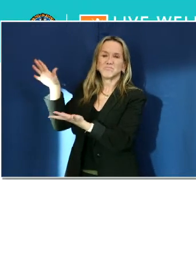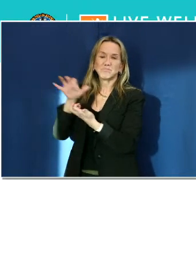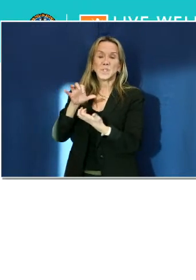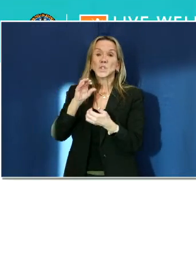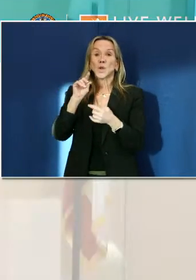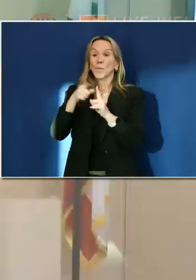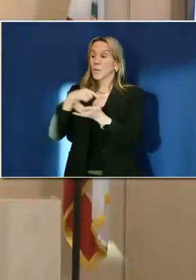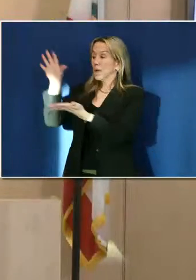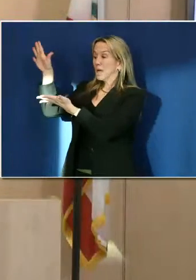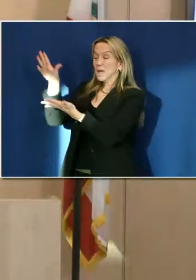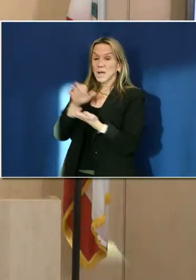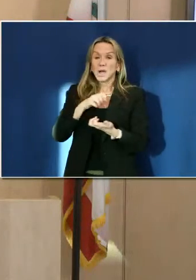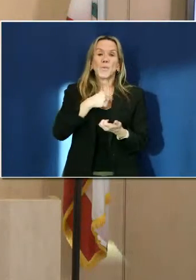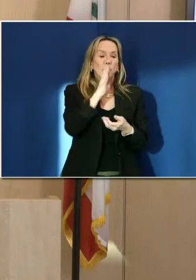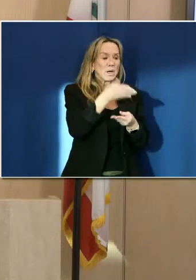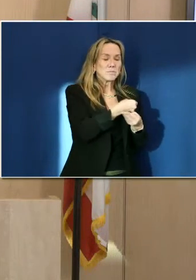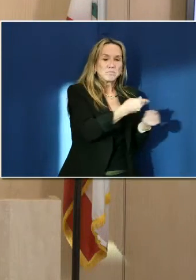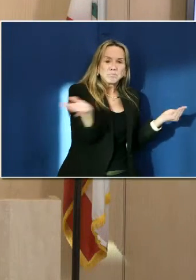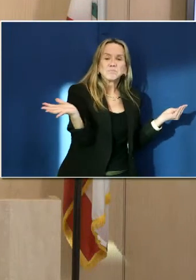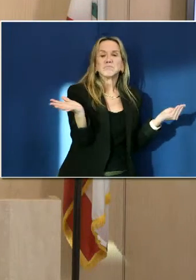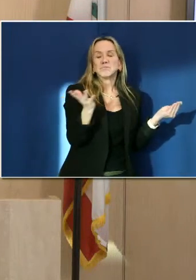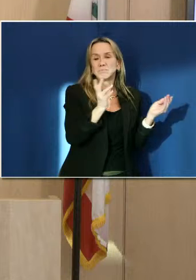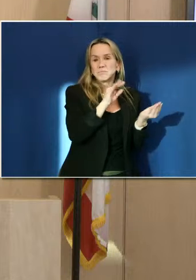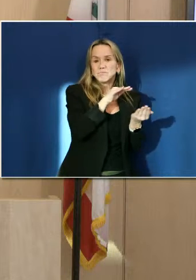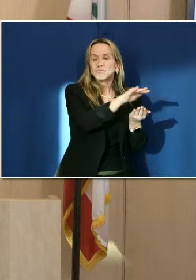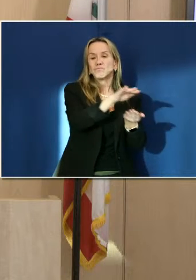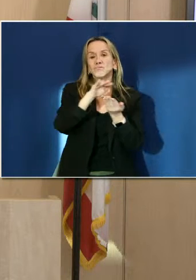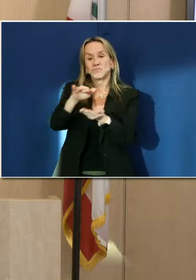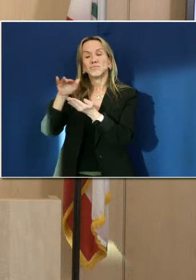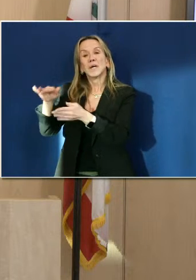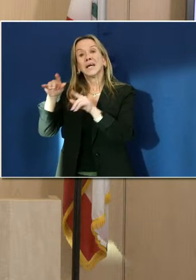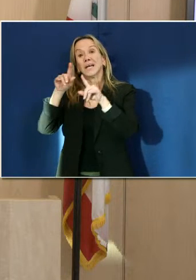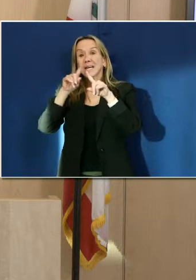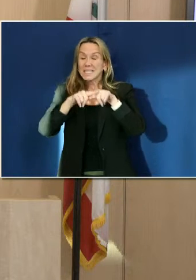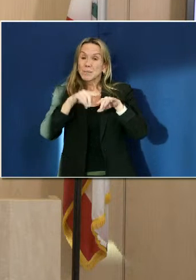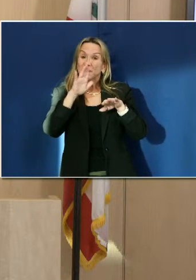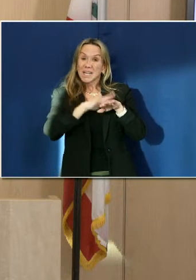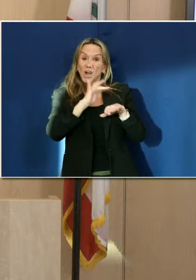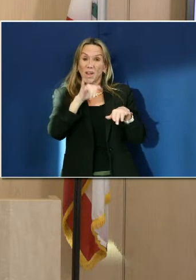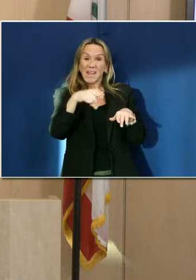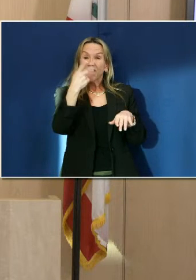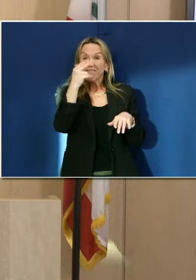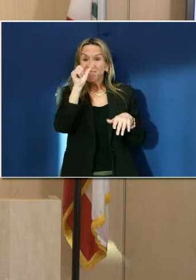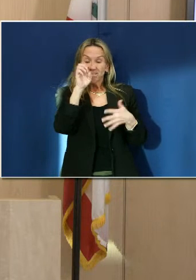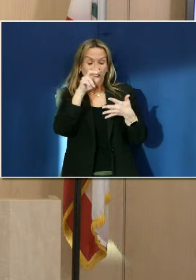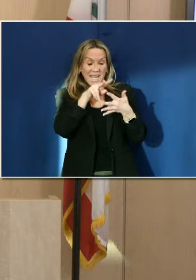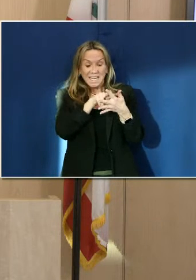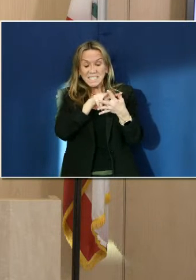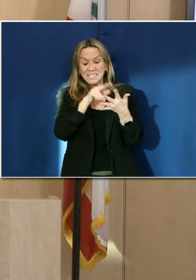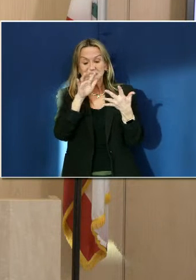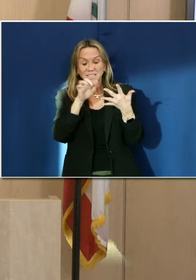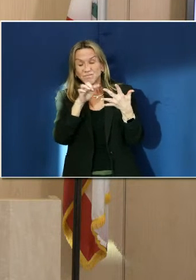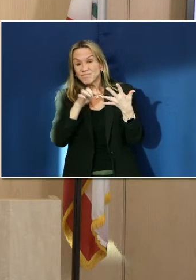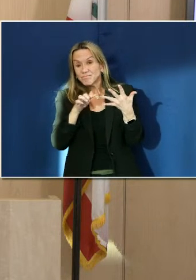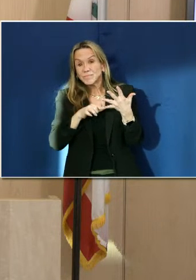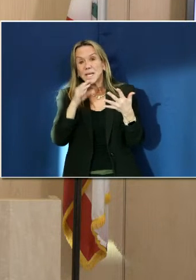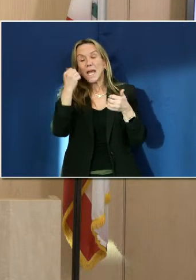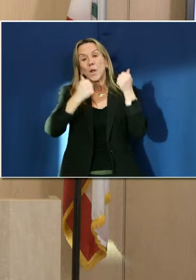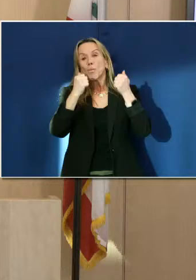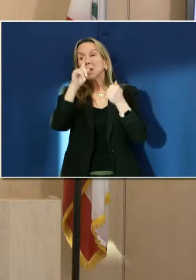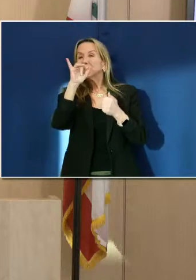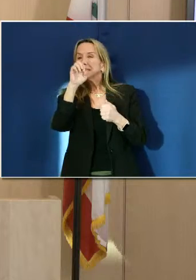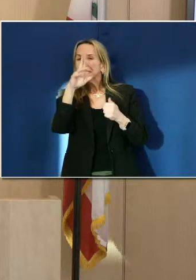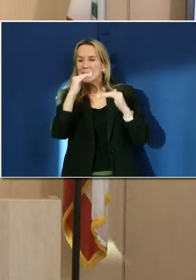as accordingly based on the phase and the tiers within the phase. And I talked about the